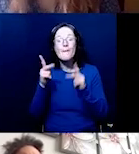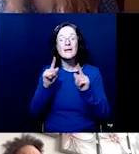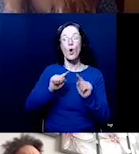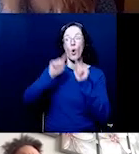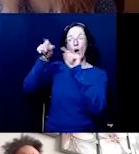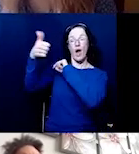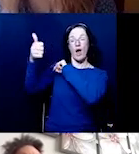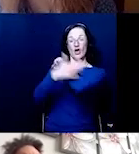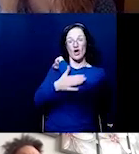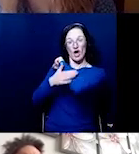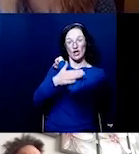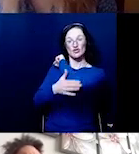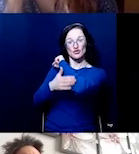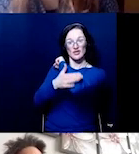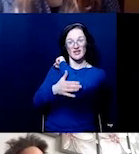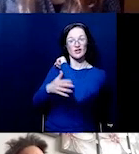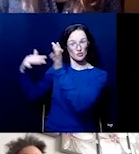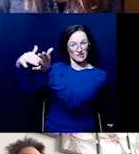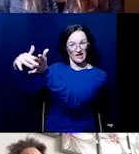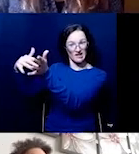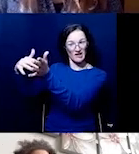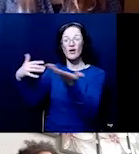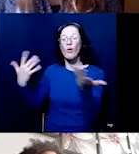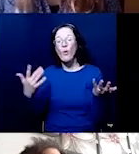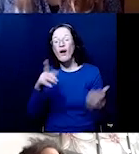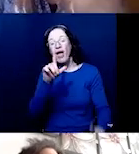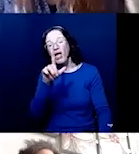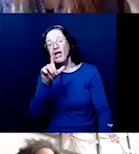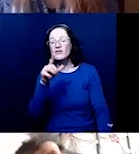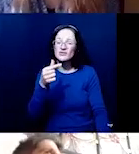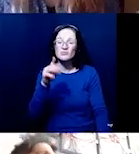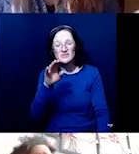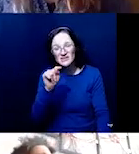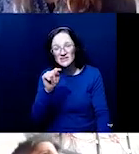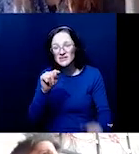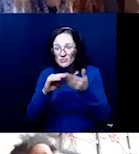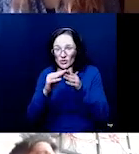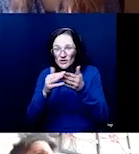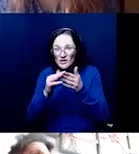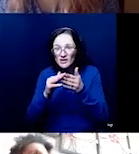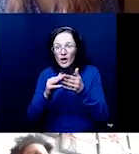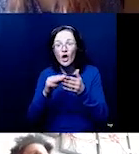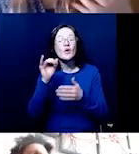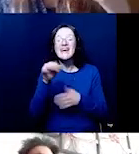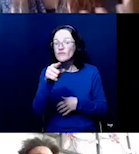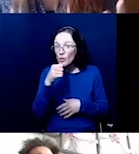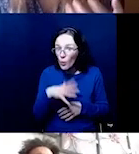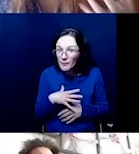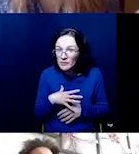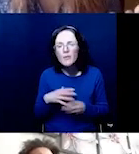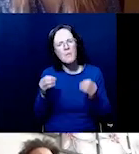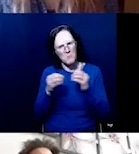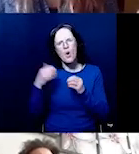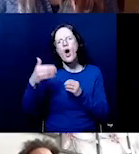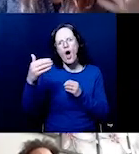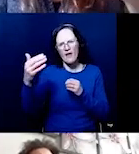in the LGBTQ+ community. So, for example, the fact that you are a woman, you are more likely of experiencing